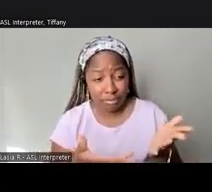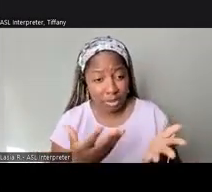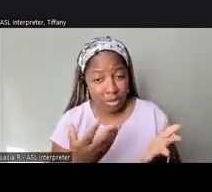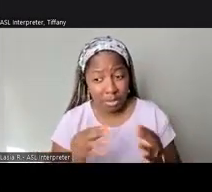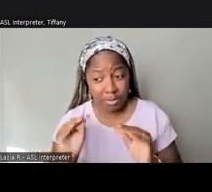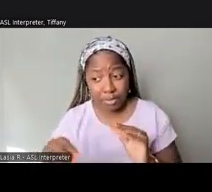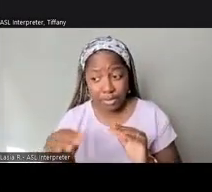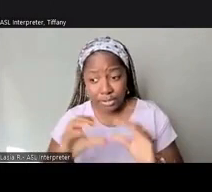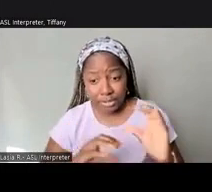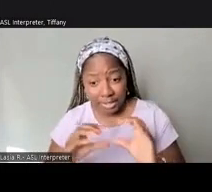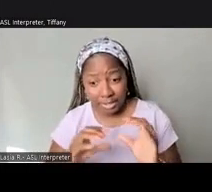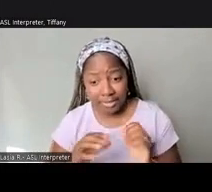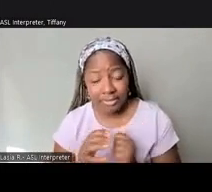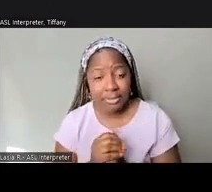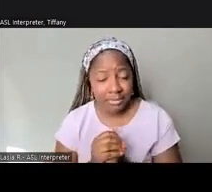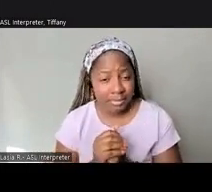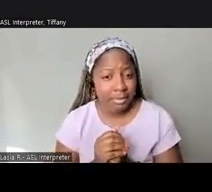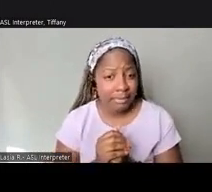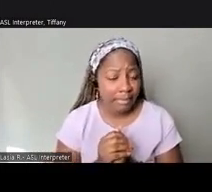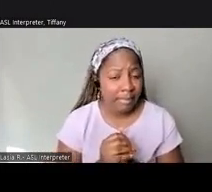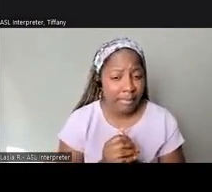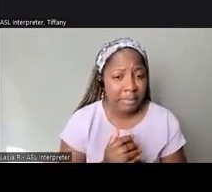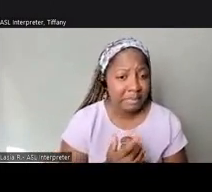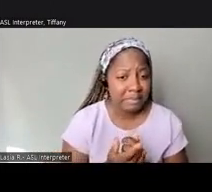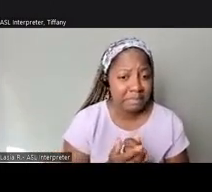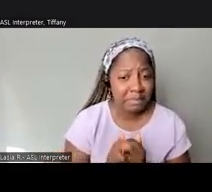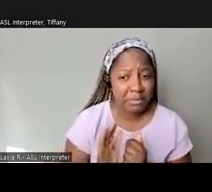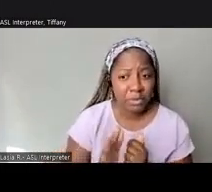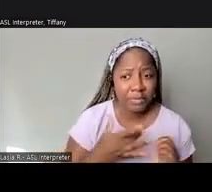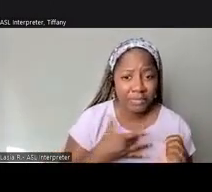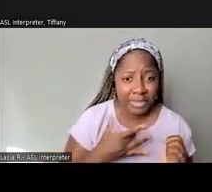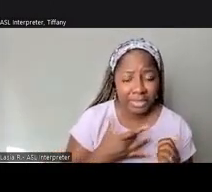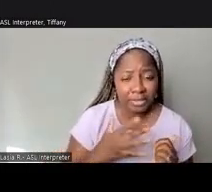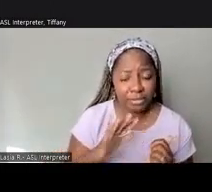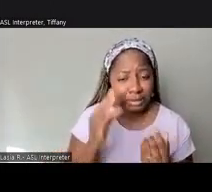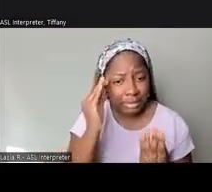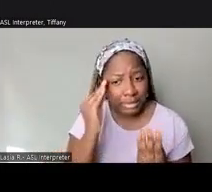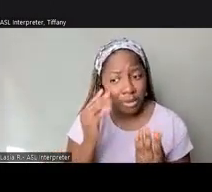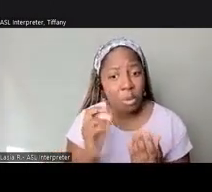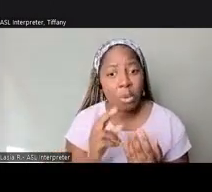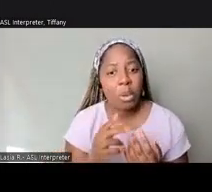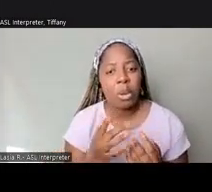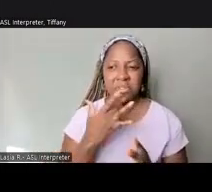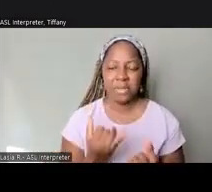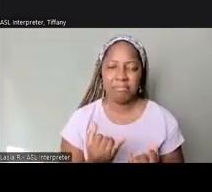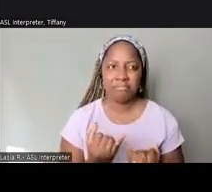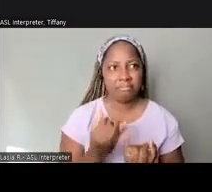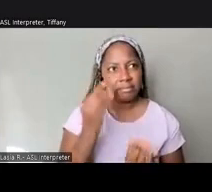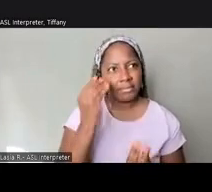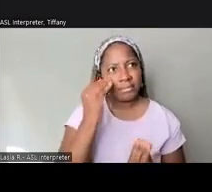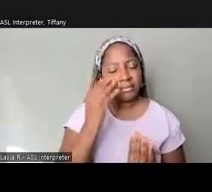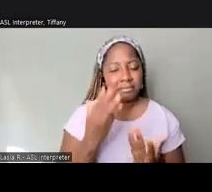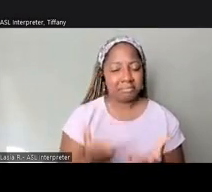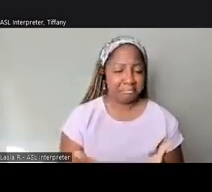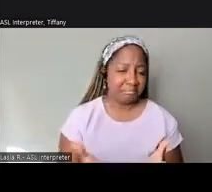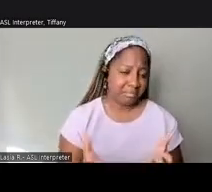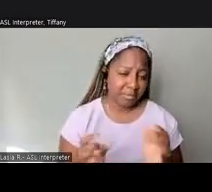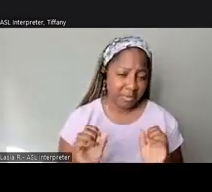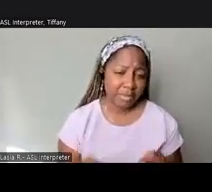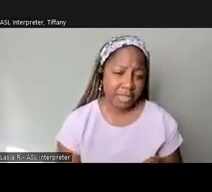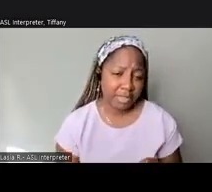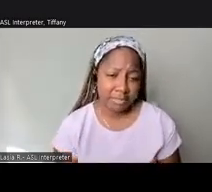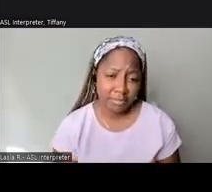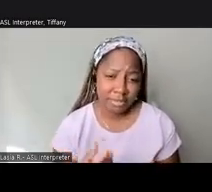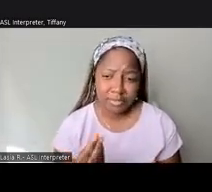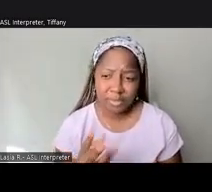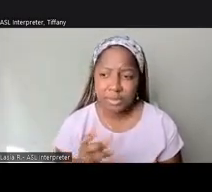chat, that's a takeaway or feeling, do that. If you want to just sit for a second and say, what is it I want to say? But just a few